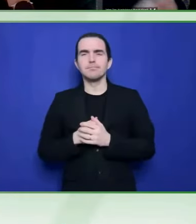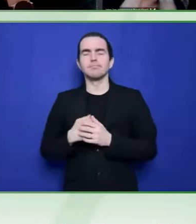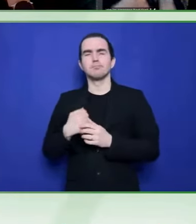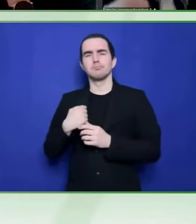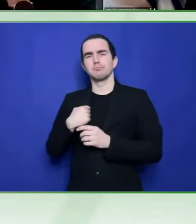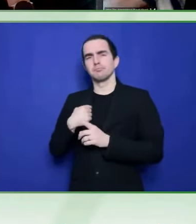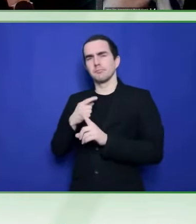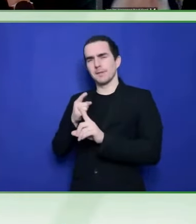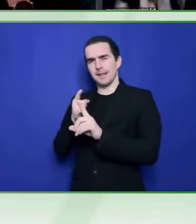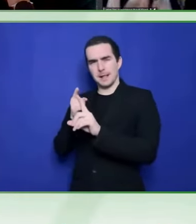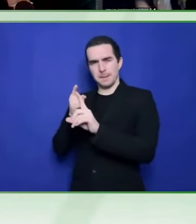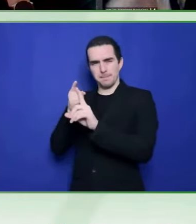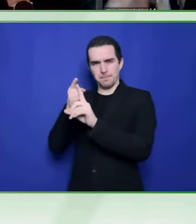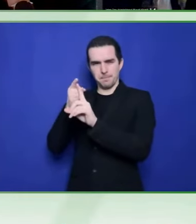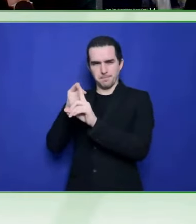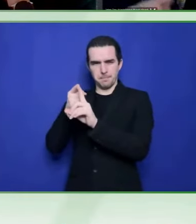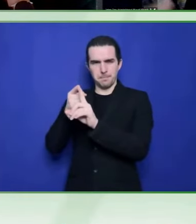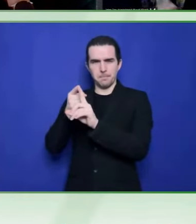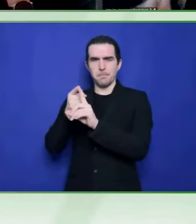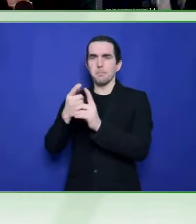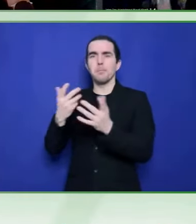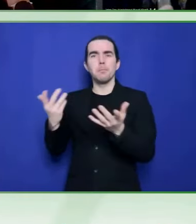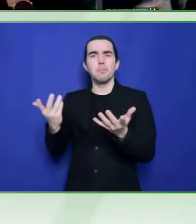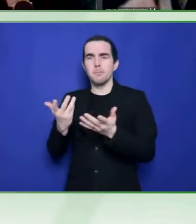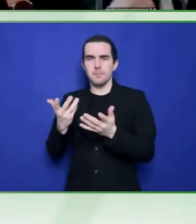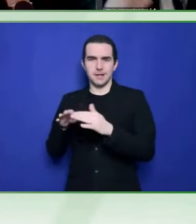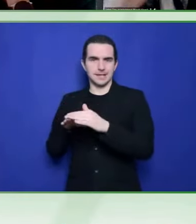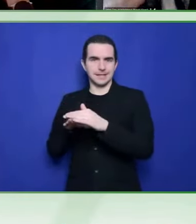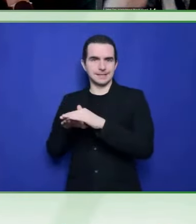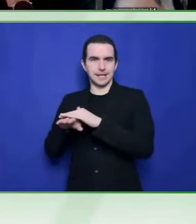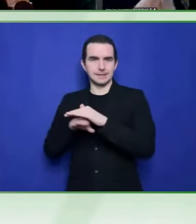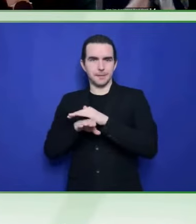We working quite close with our